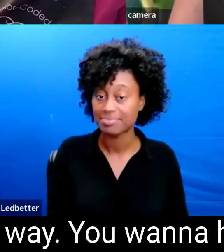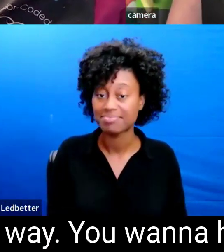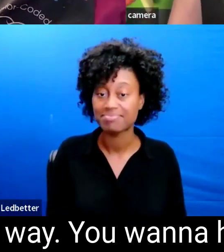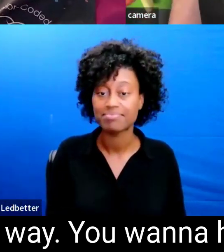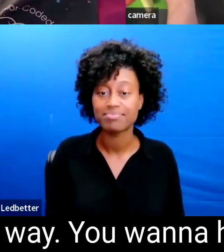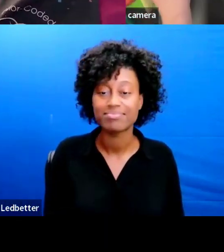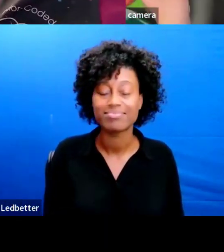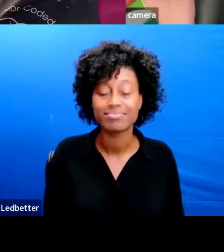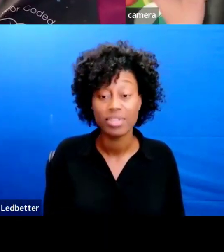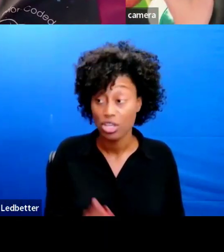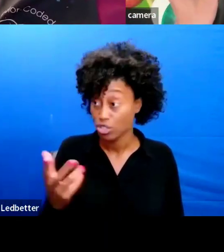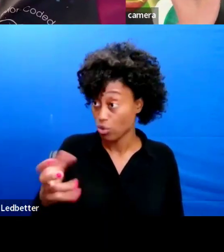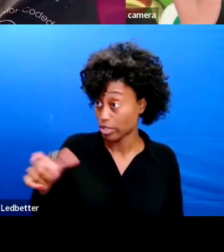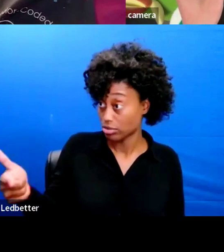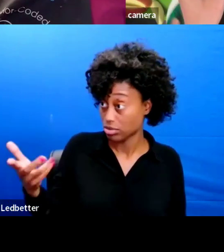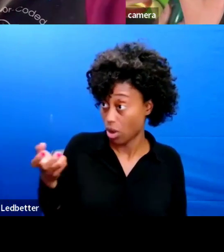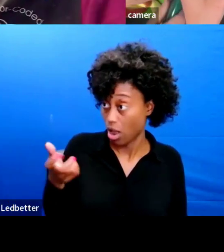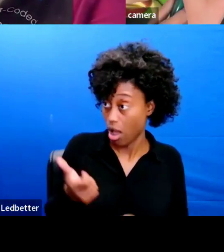You want to help cut?